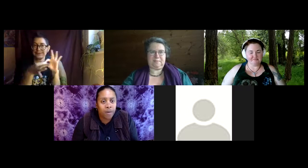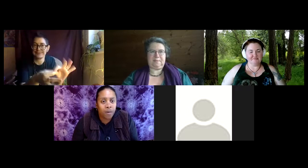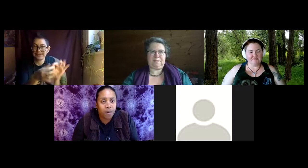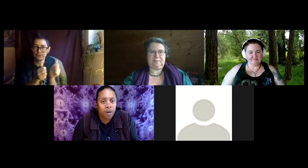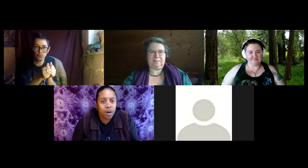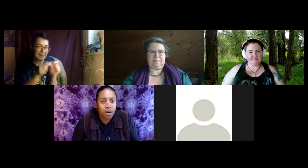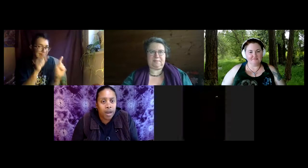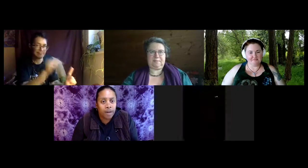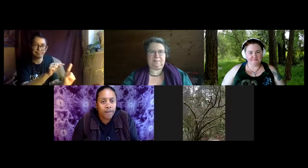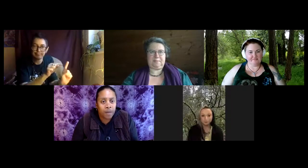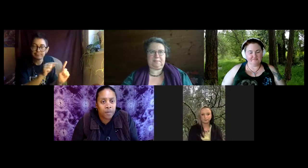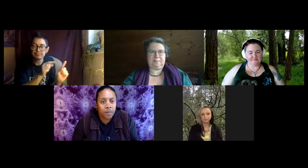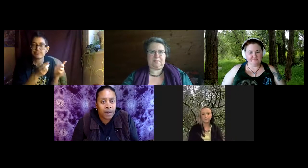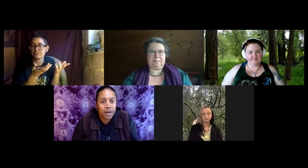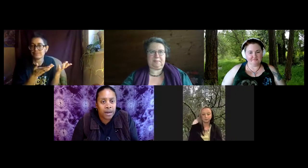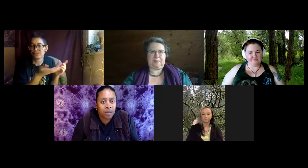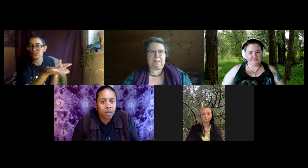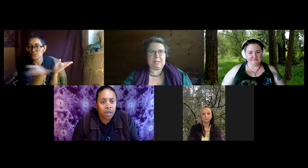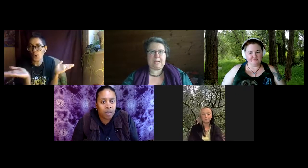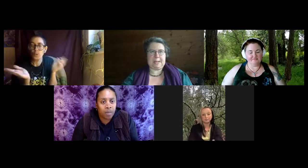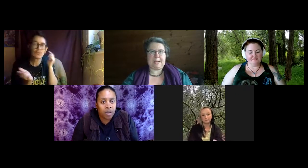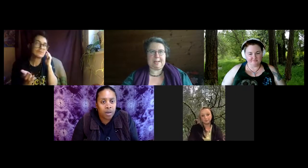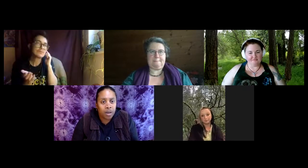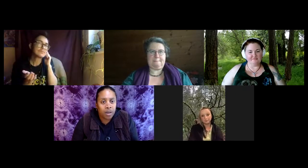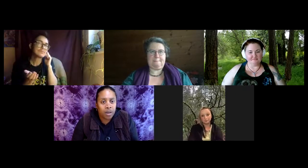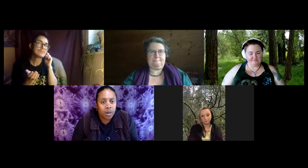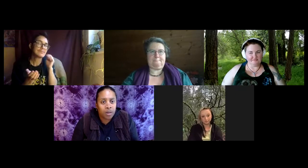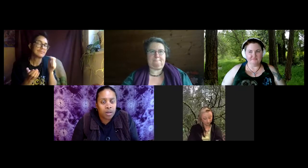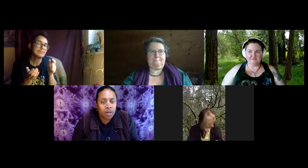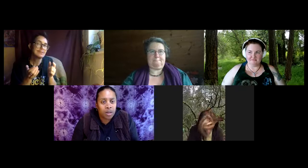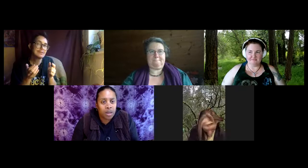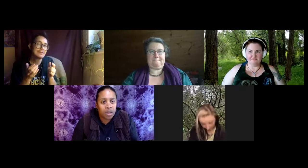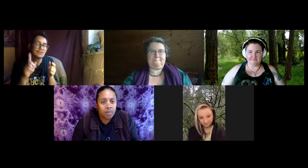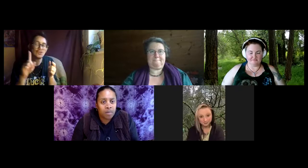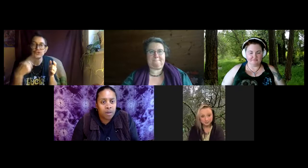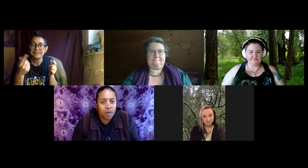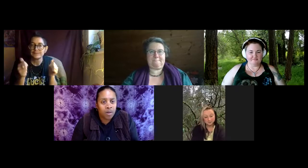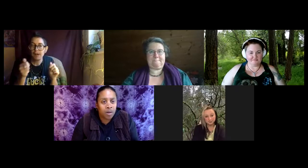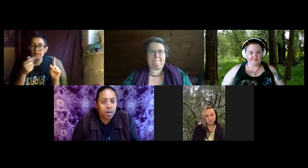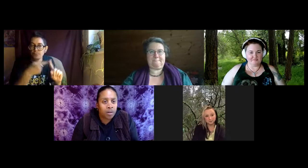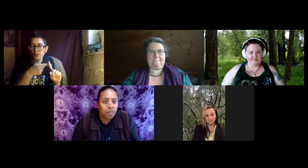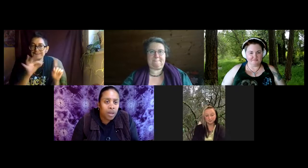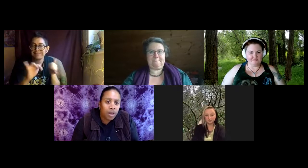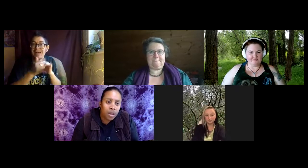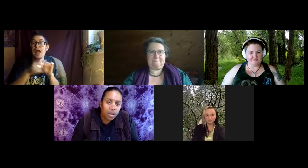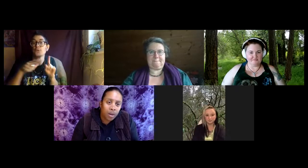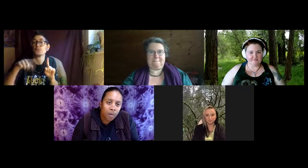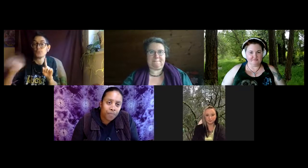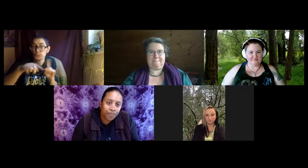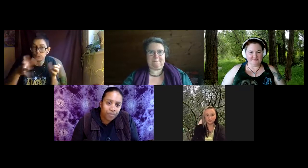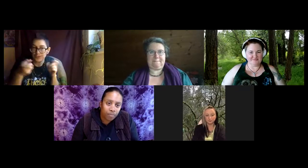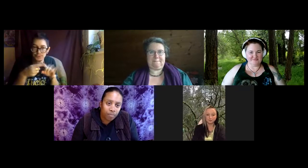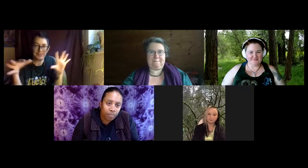their own kind of spirit connected with them. And so it's a, you know, in general. And